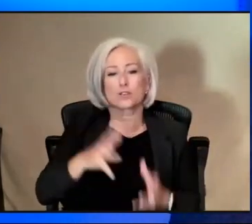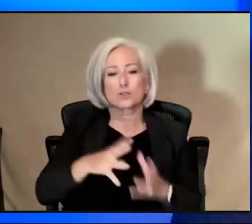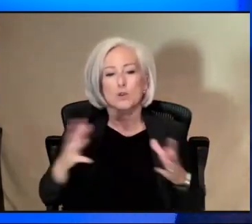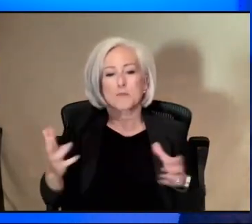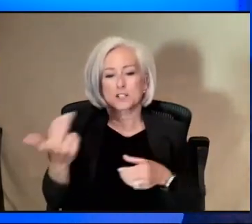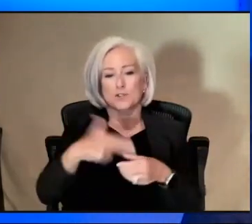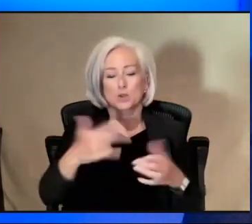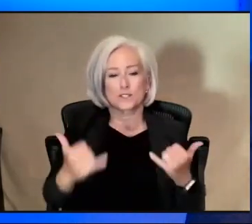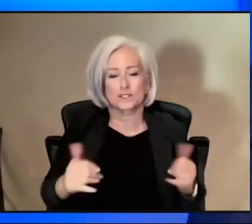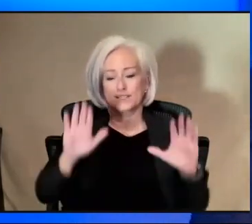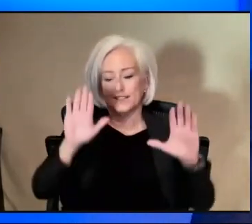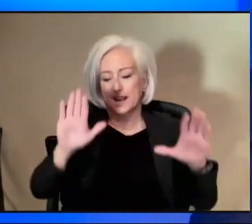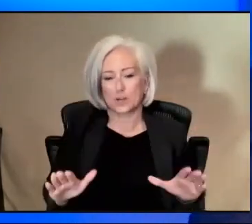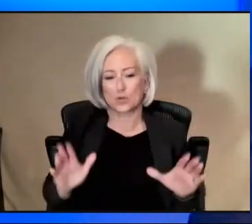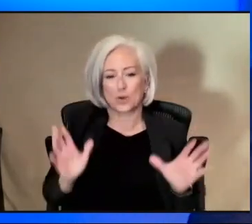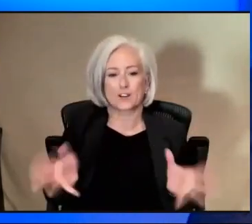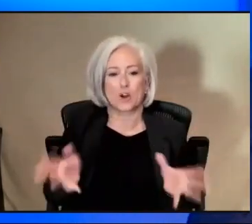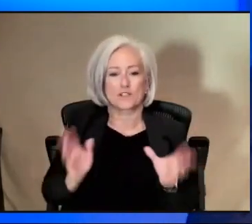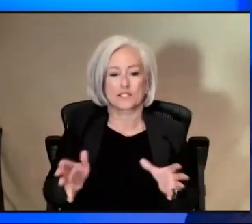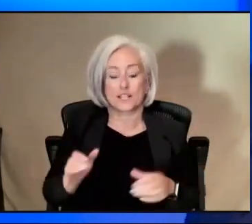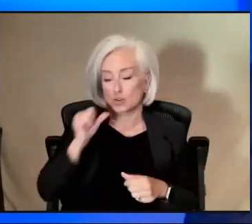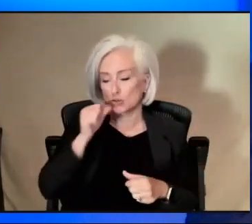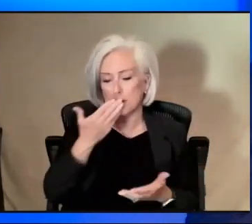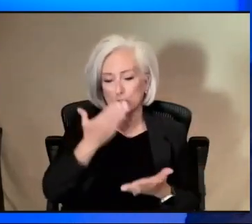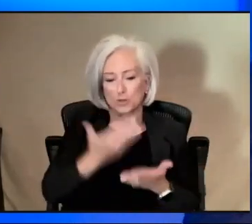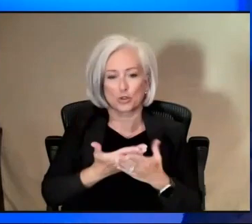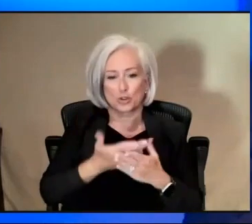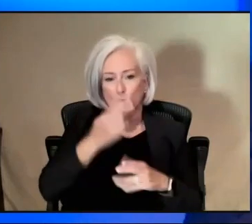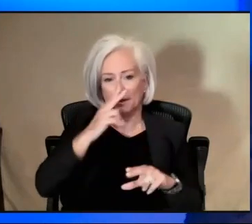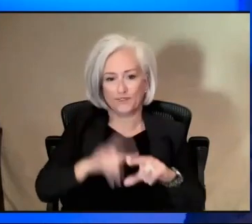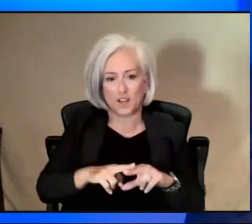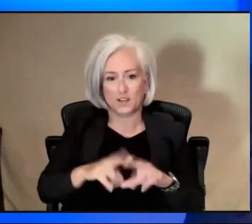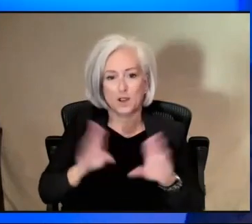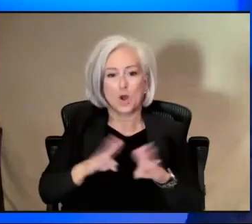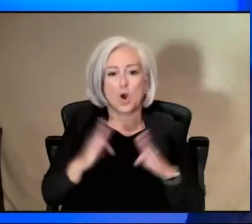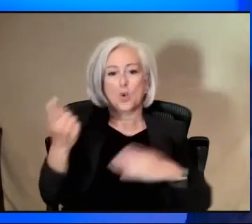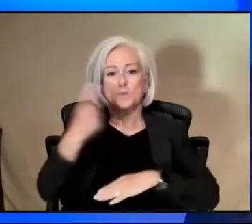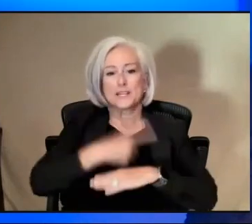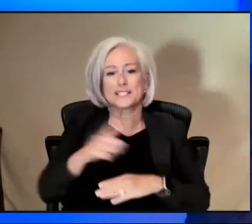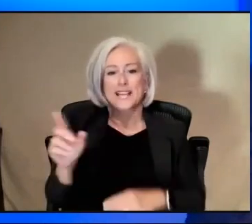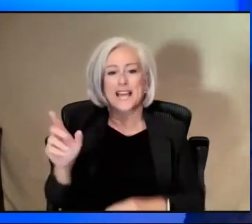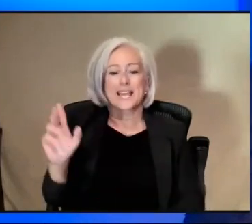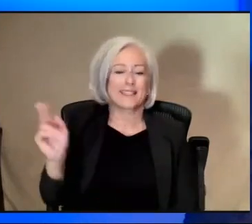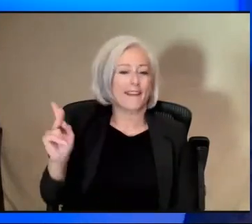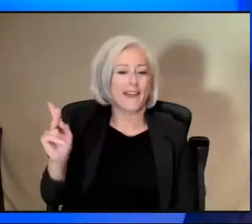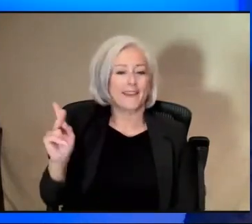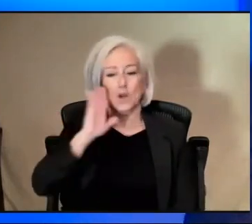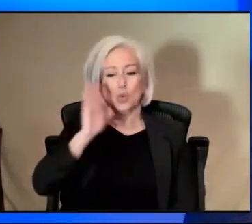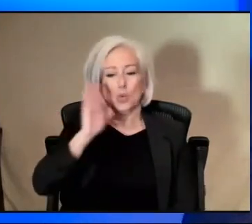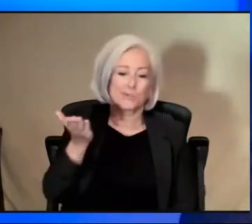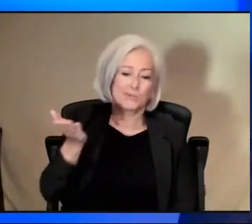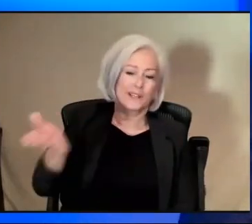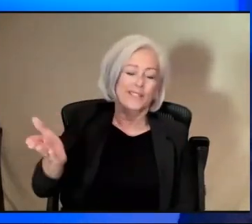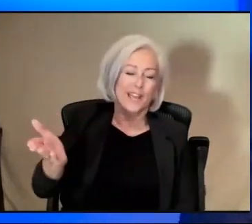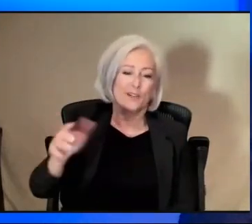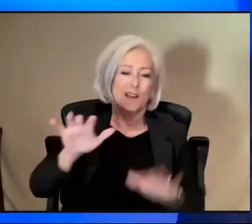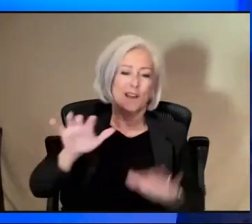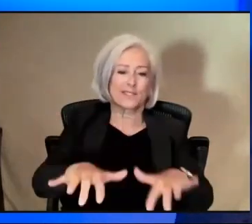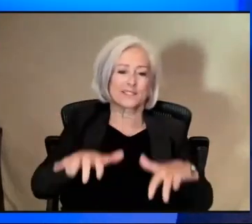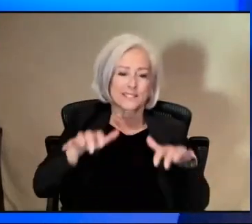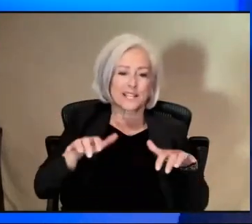conversation. Tomorrow, lots of good fun because it's opening day at the K and we are going to be live out there at the stadium. We've got a great lineup of